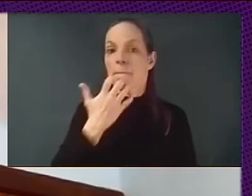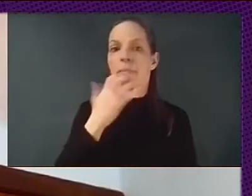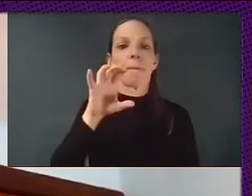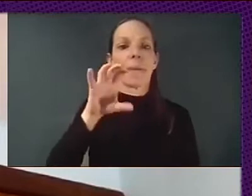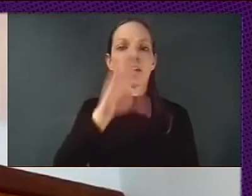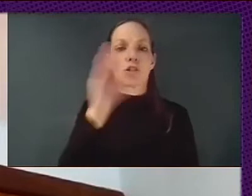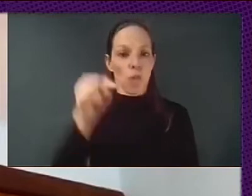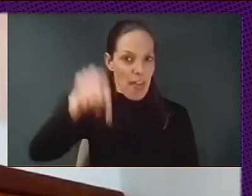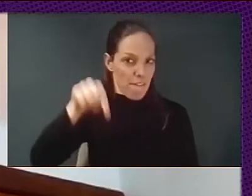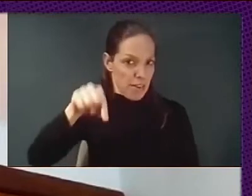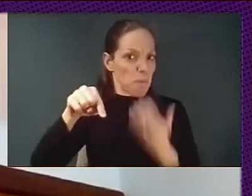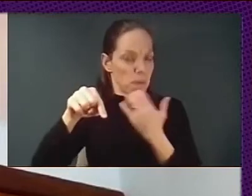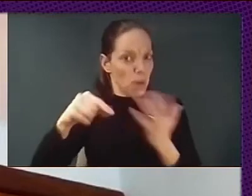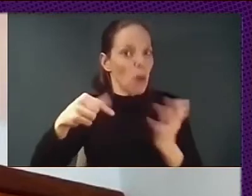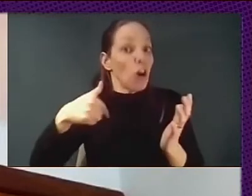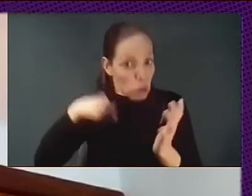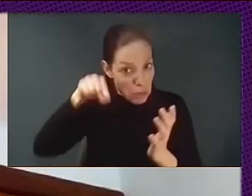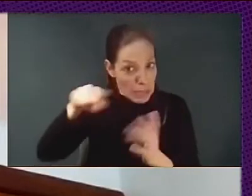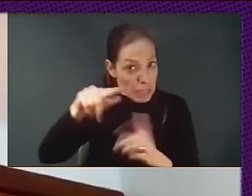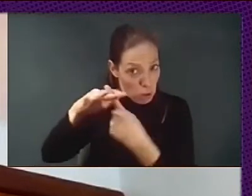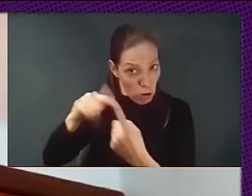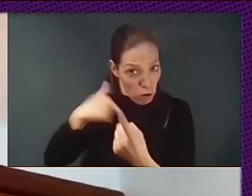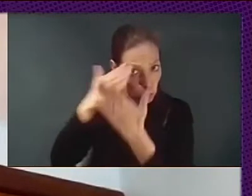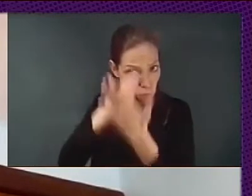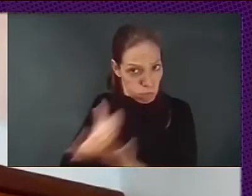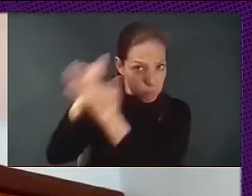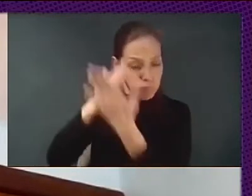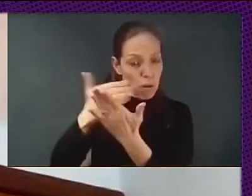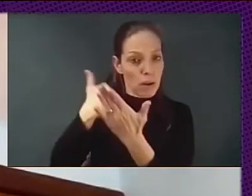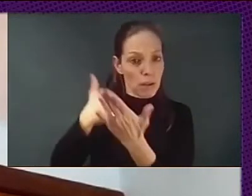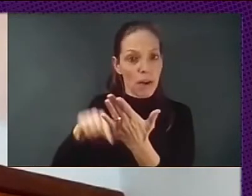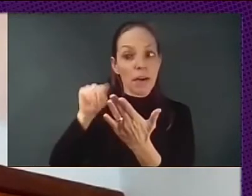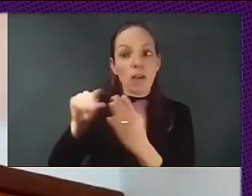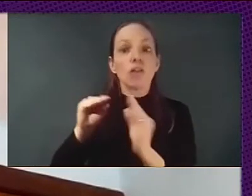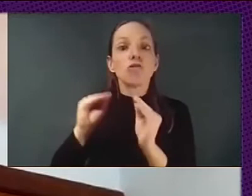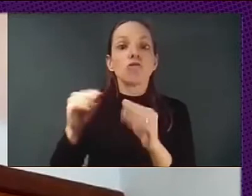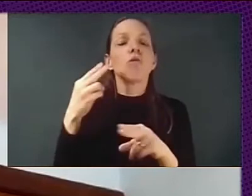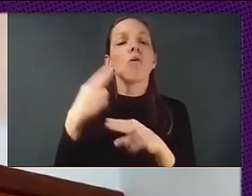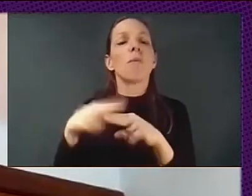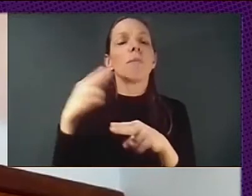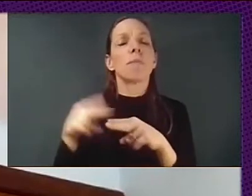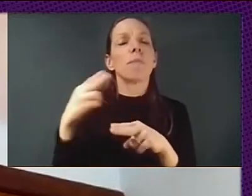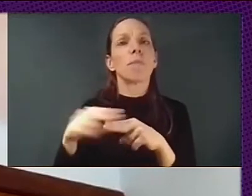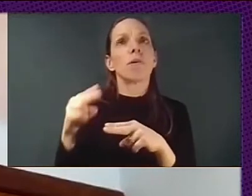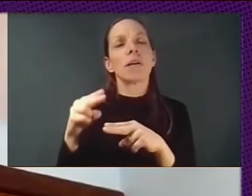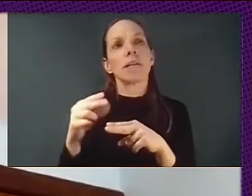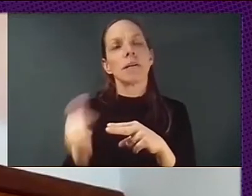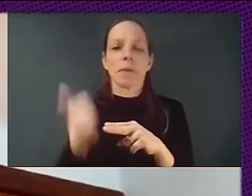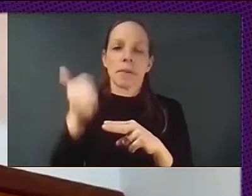a huge policy drive towards adopting a free and open source software policy preference, and that was aimed at